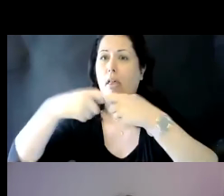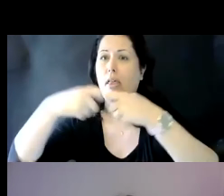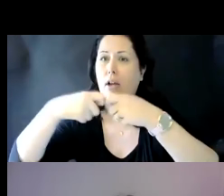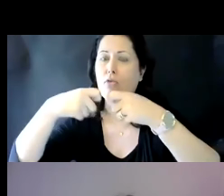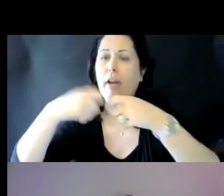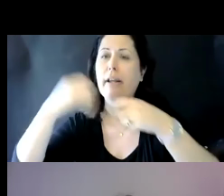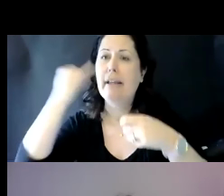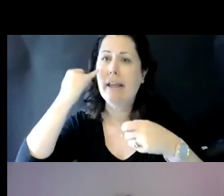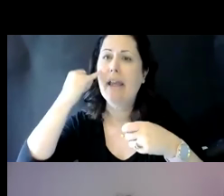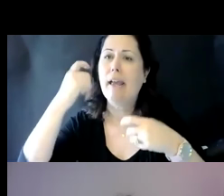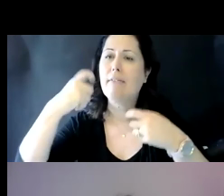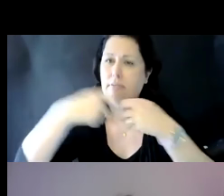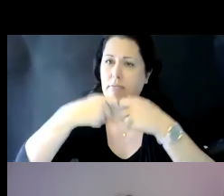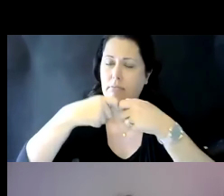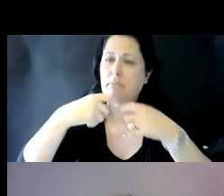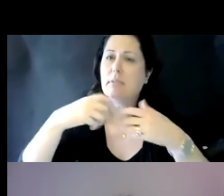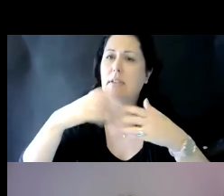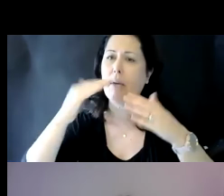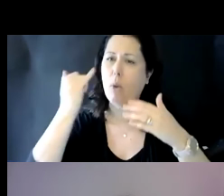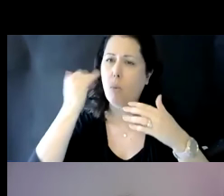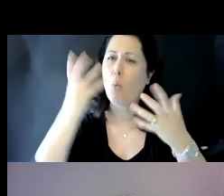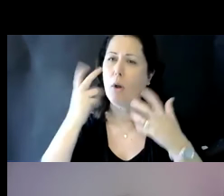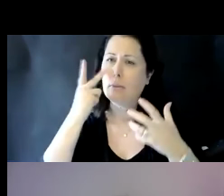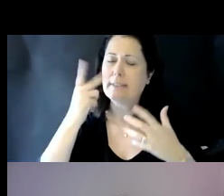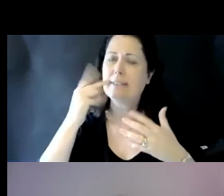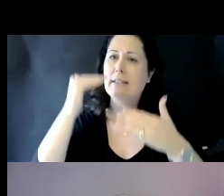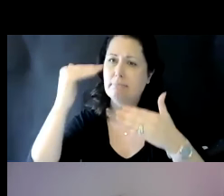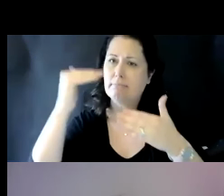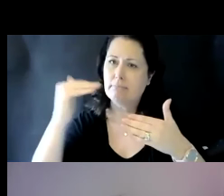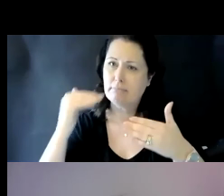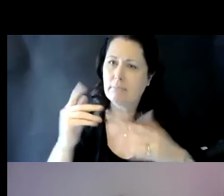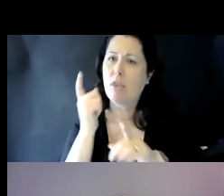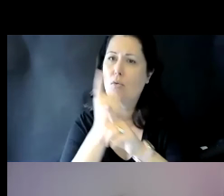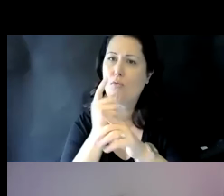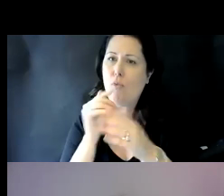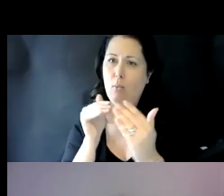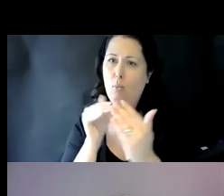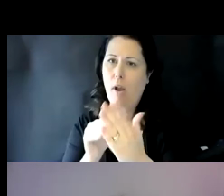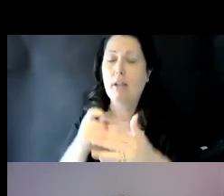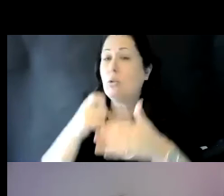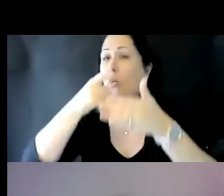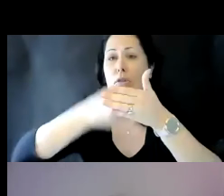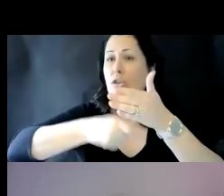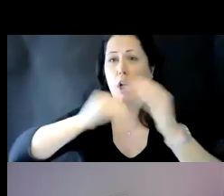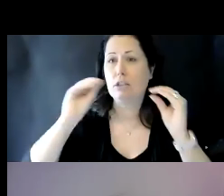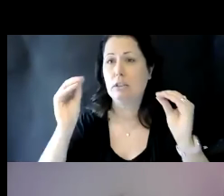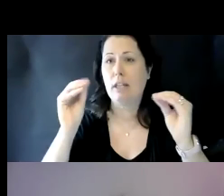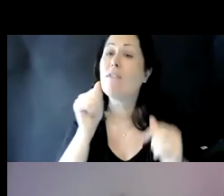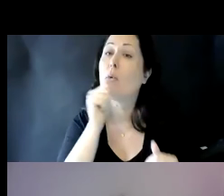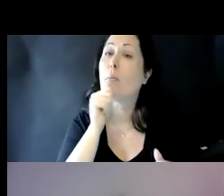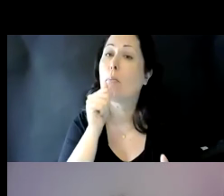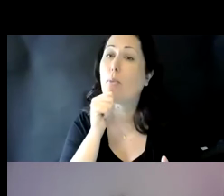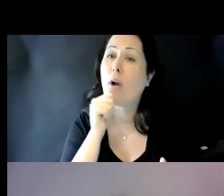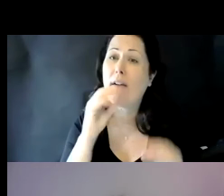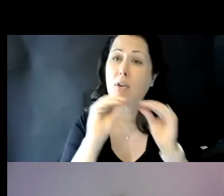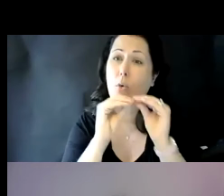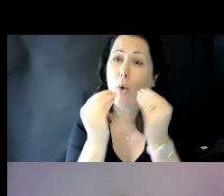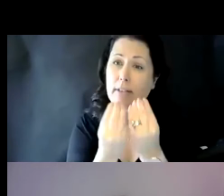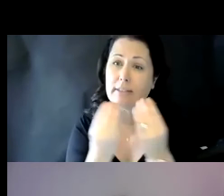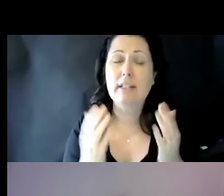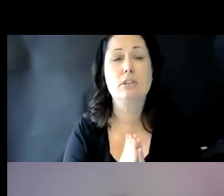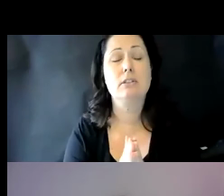it just to make sure it's set out and laid out the correct way. There's no charge. If you are a private sector organisation and